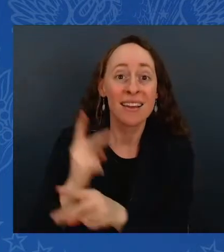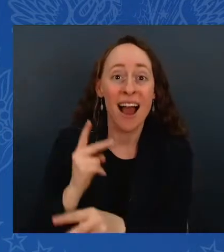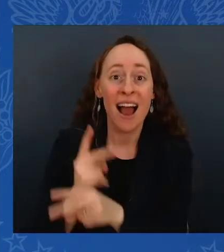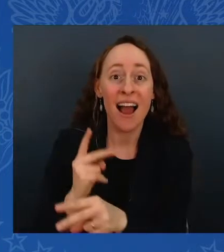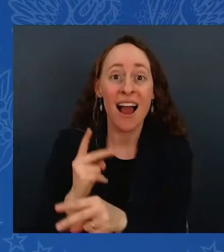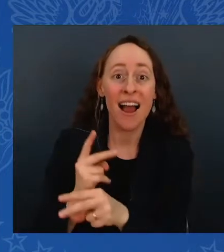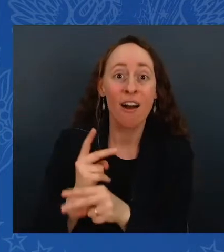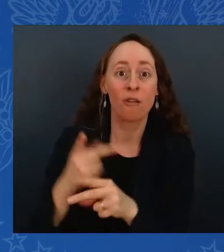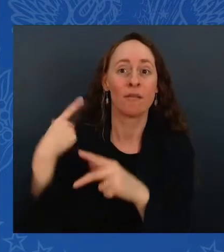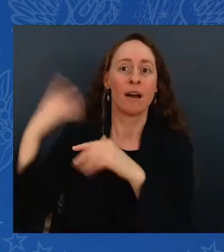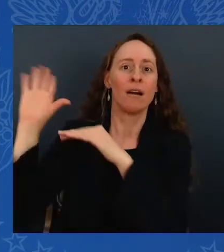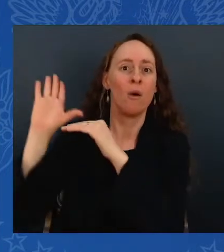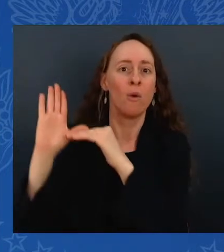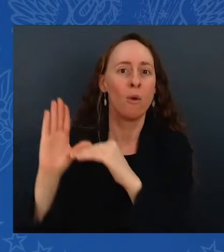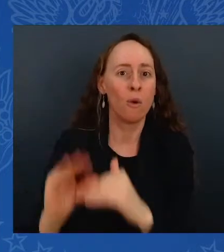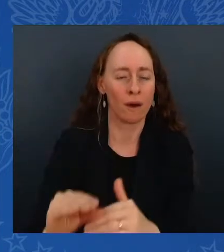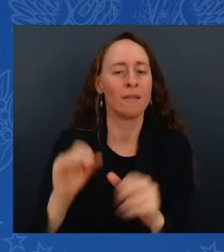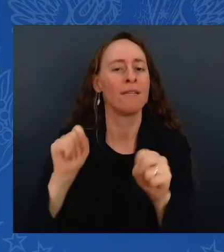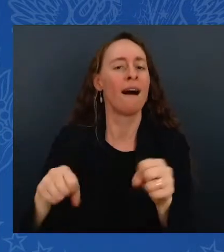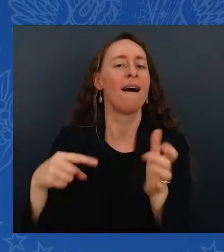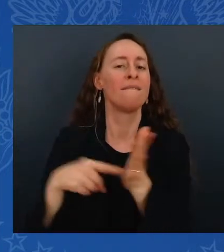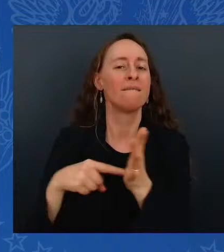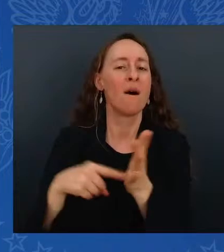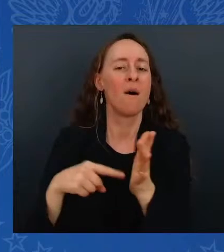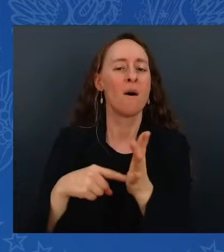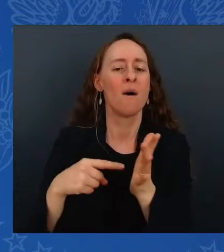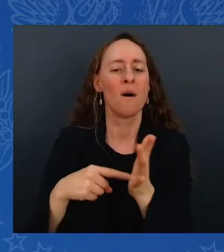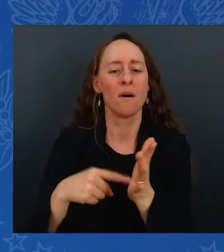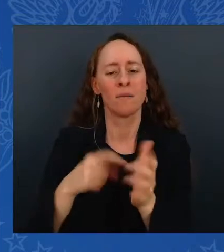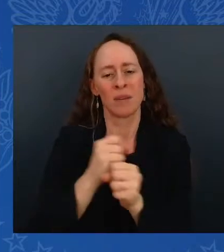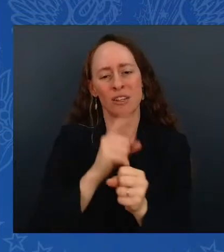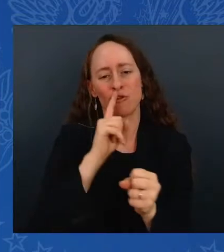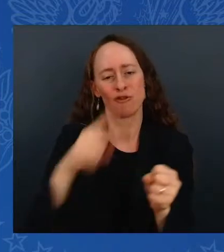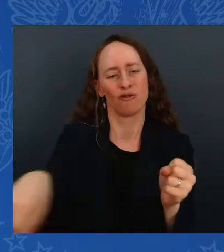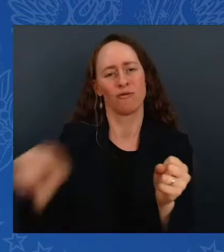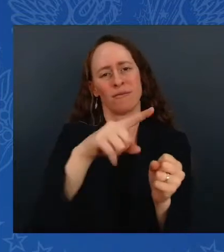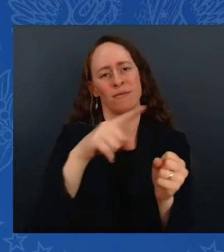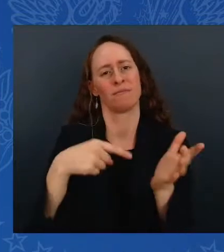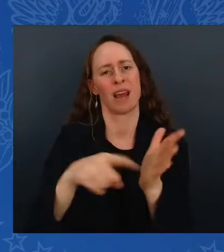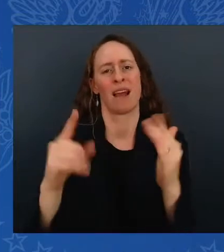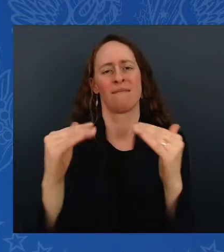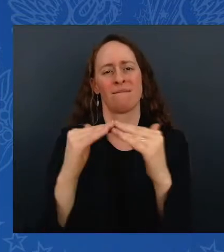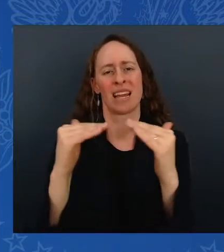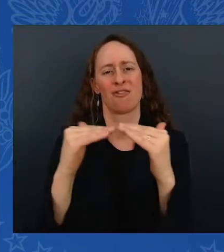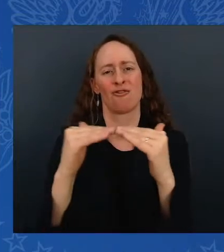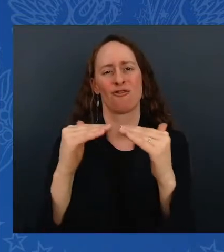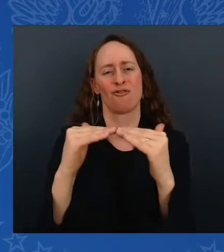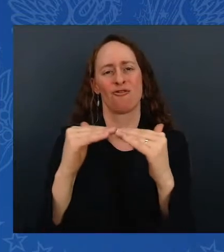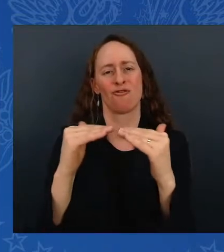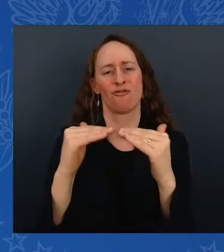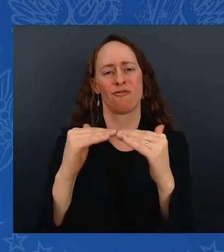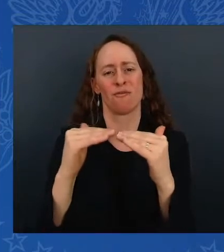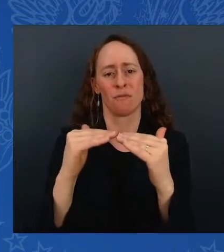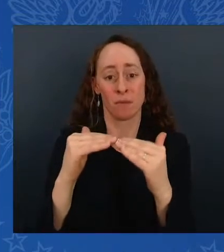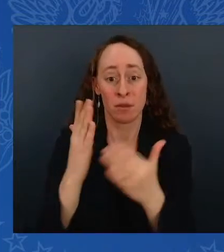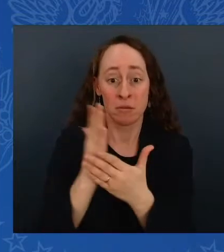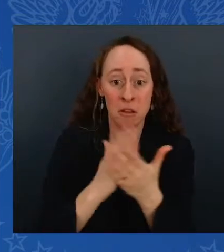taxes. And by the way, I hope some of you out there are billionaires. But paying 8.2% ain't quite